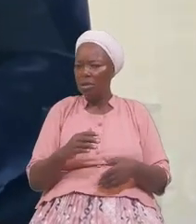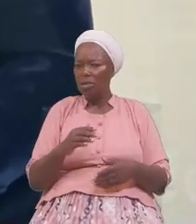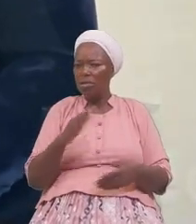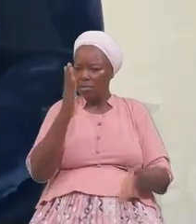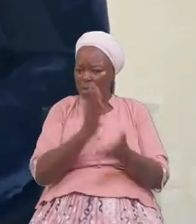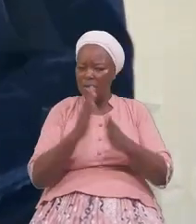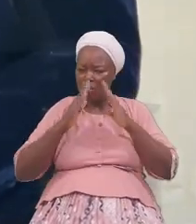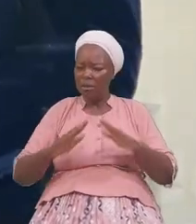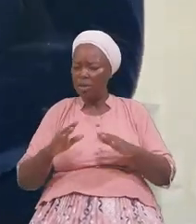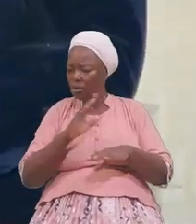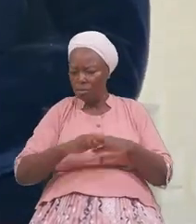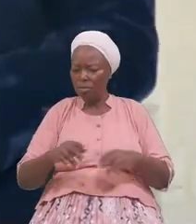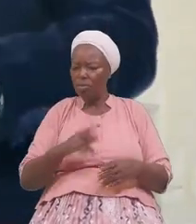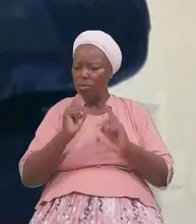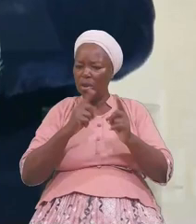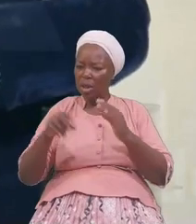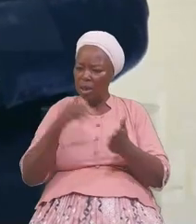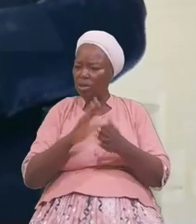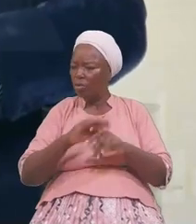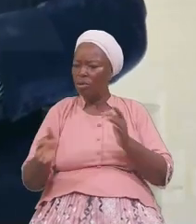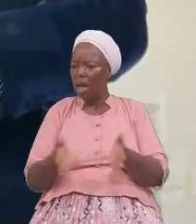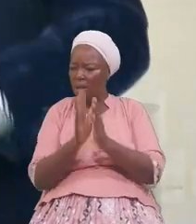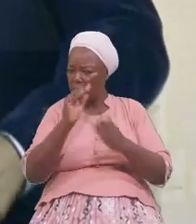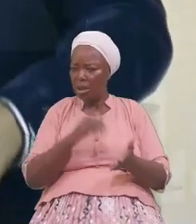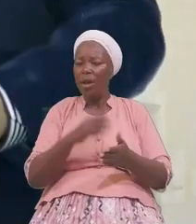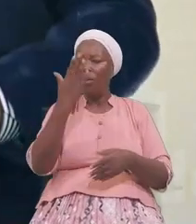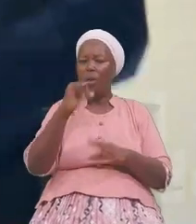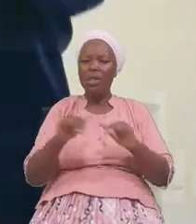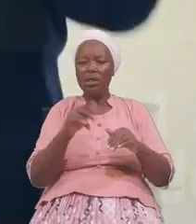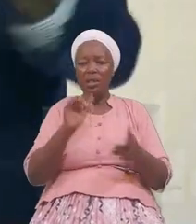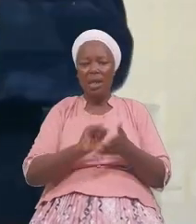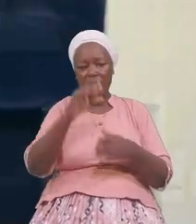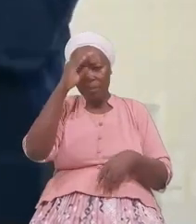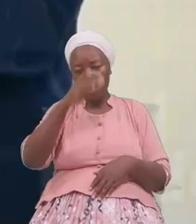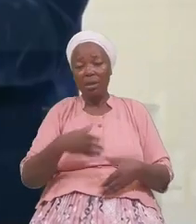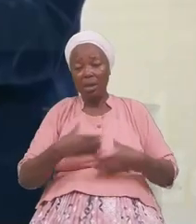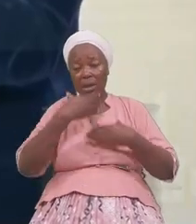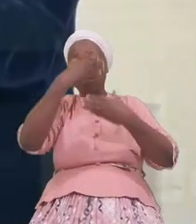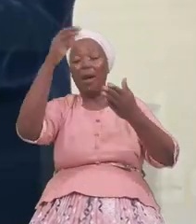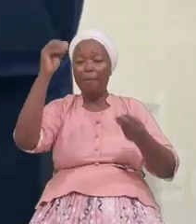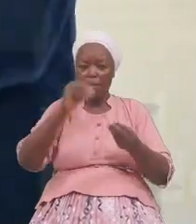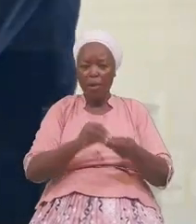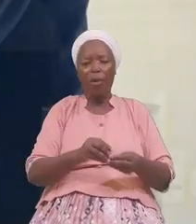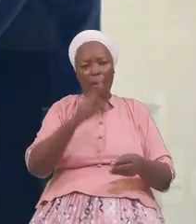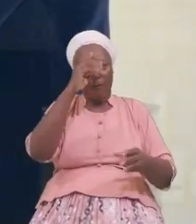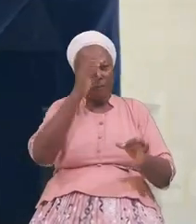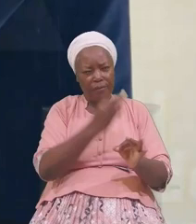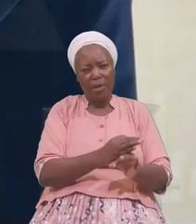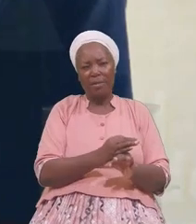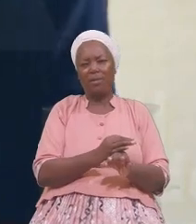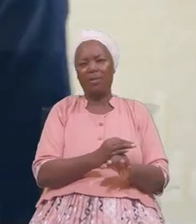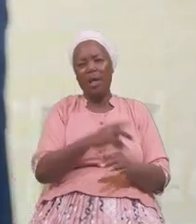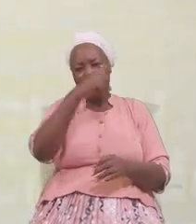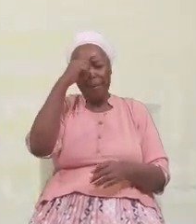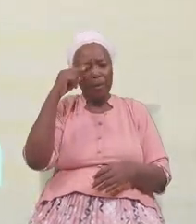talk again, don't ask again? Why did he cry the more? A great deal faith, because he